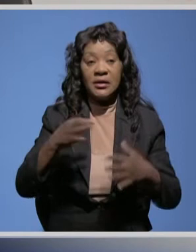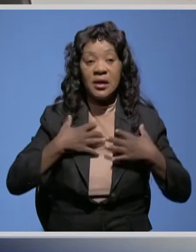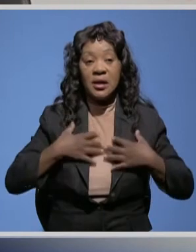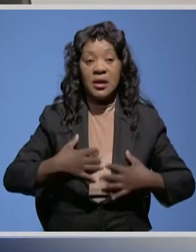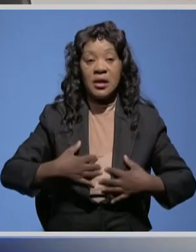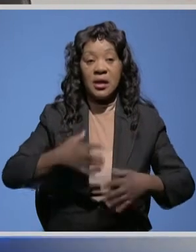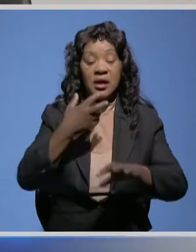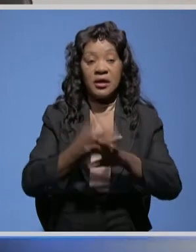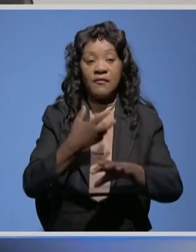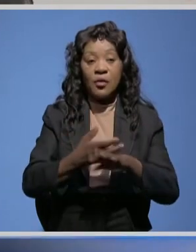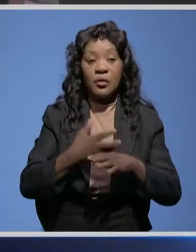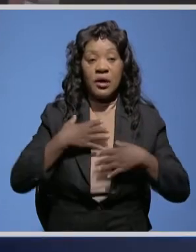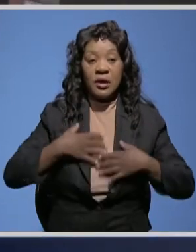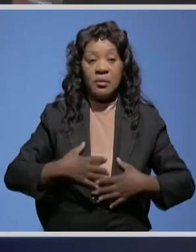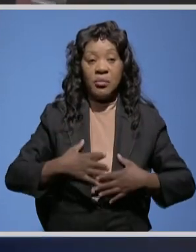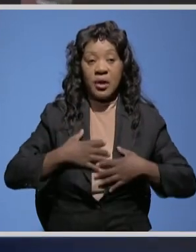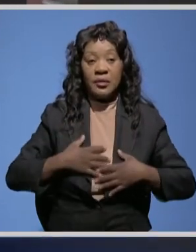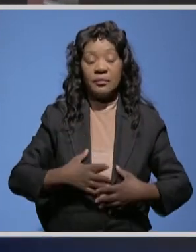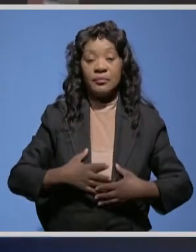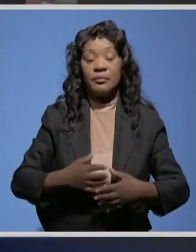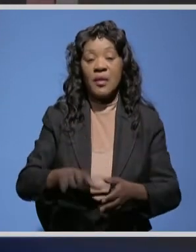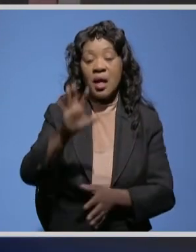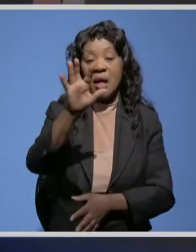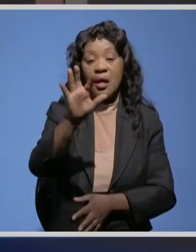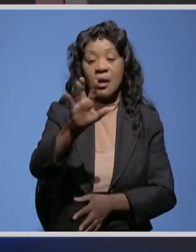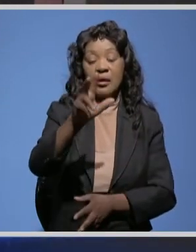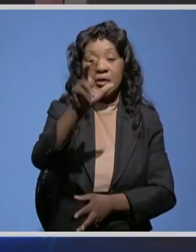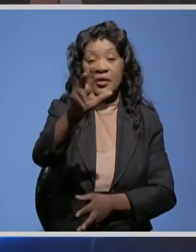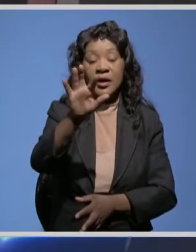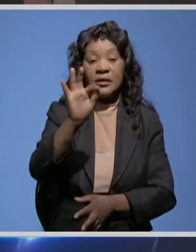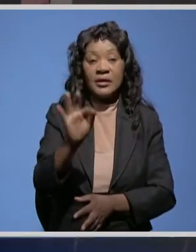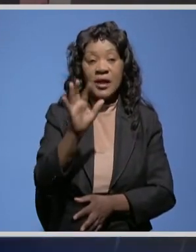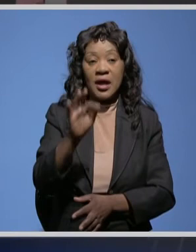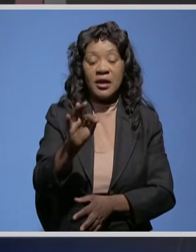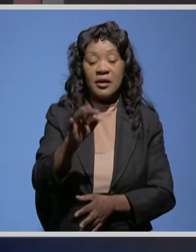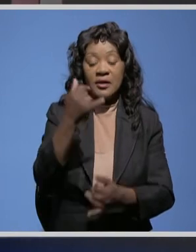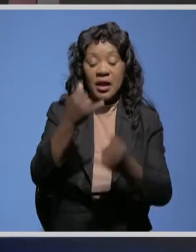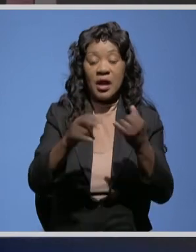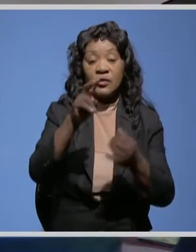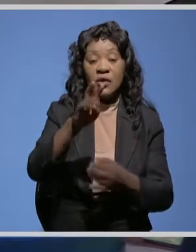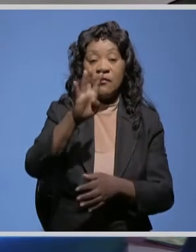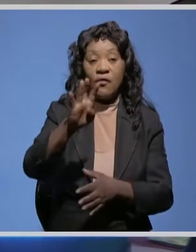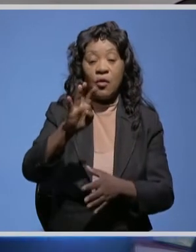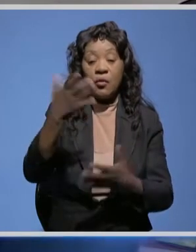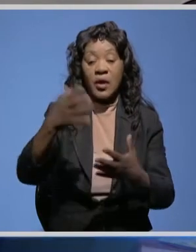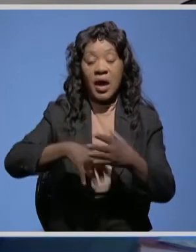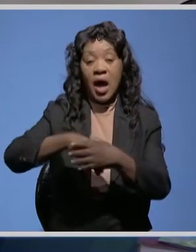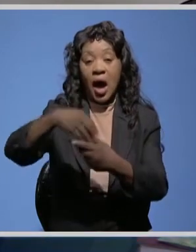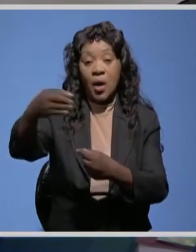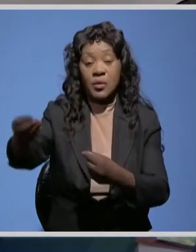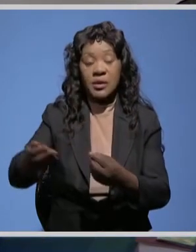efforts that our team put in. And 39 patients were discharged in the last 24 hours. Sharon